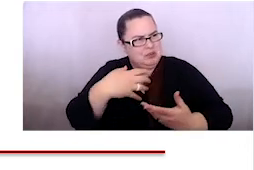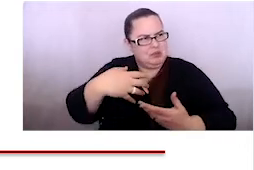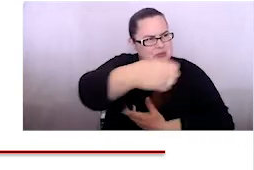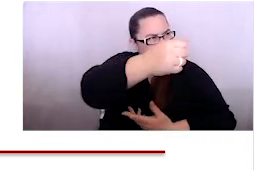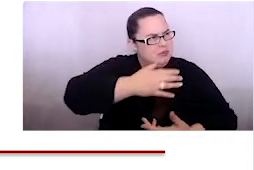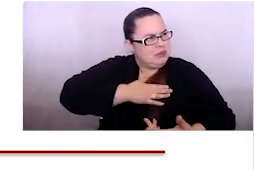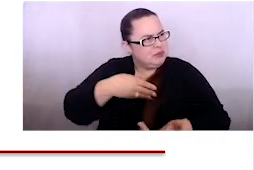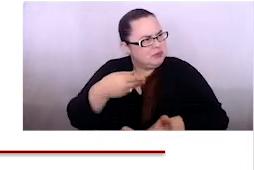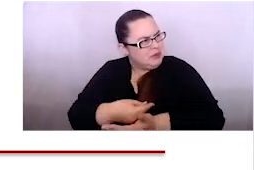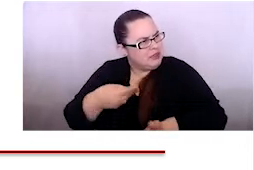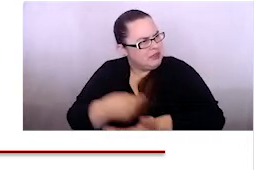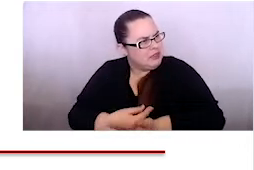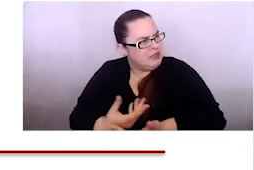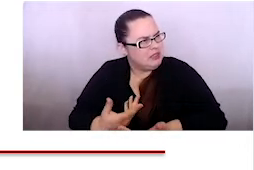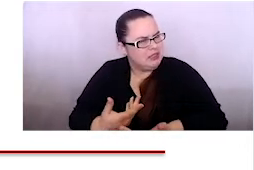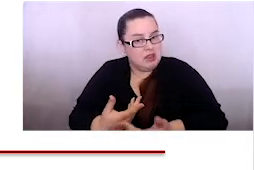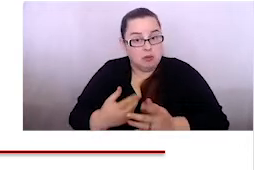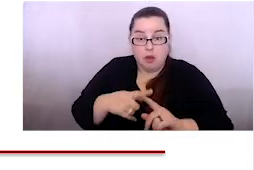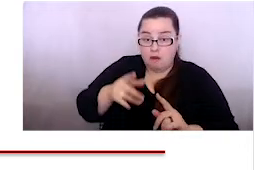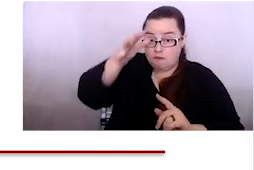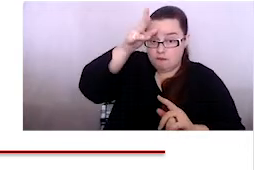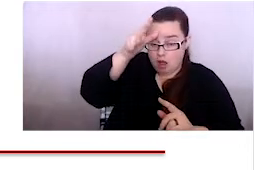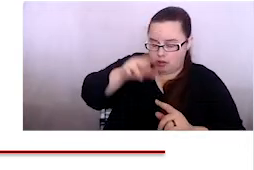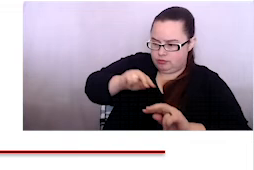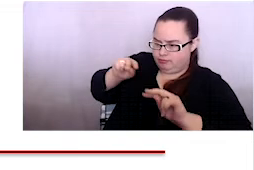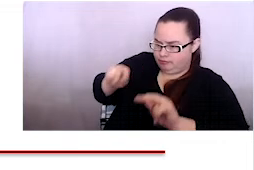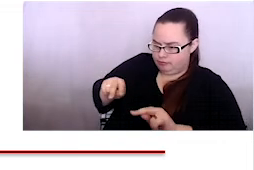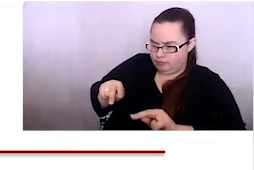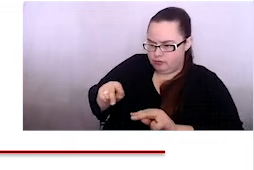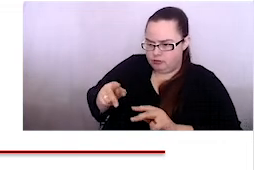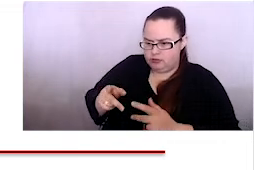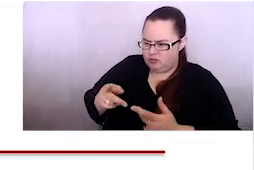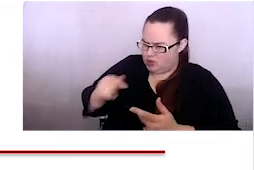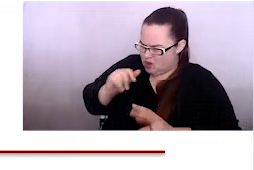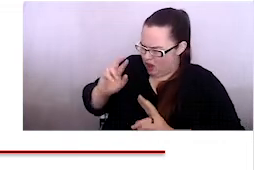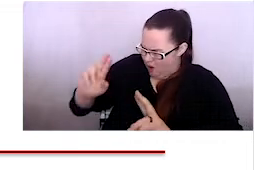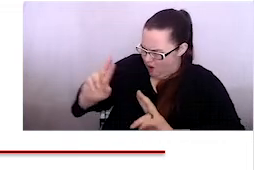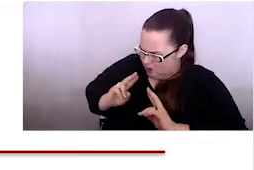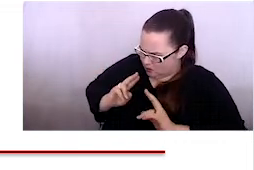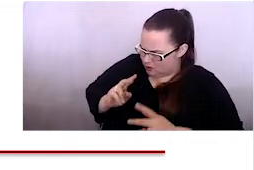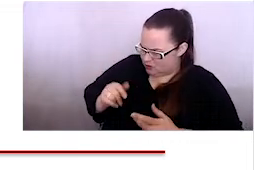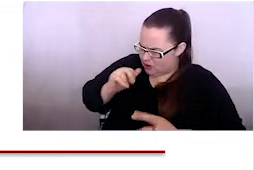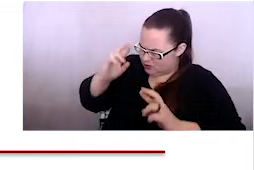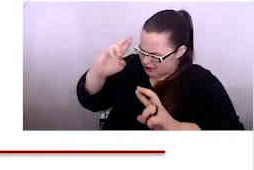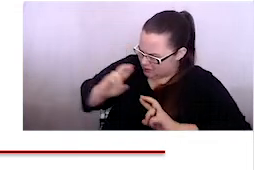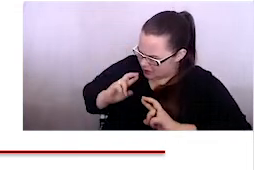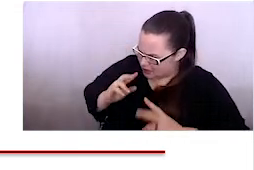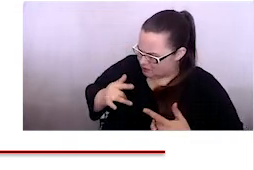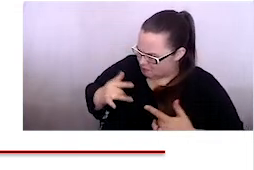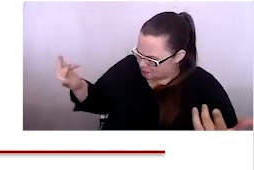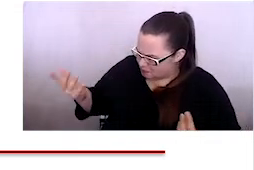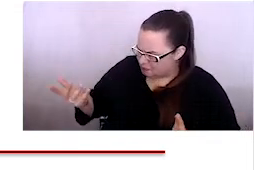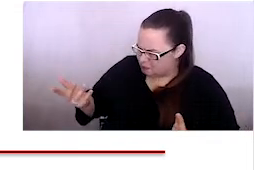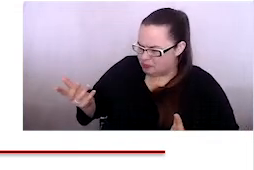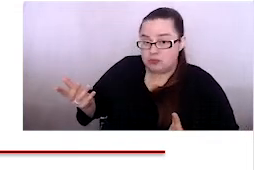And on the other end of the stick, the father sees it as being unhonorable, disrespectful. So situations